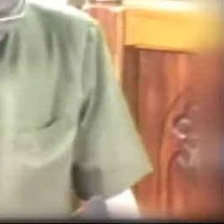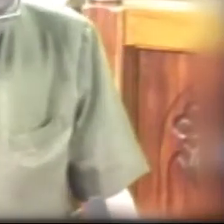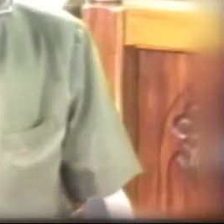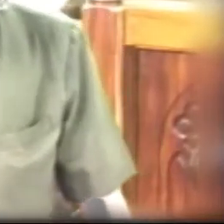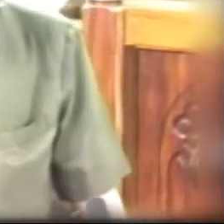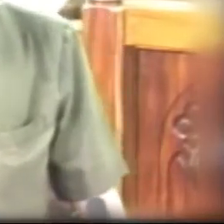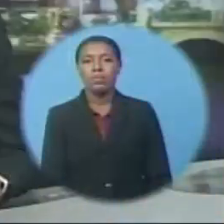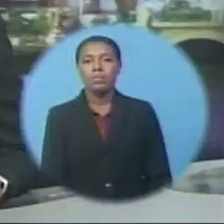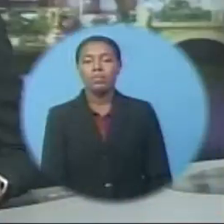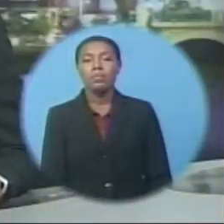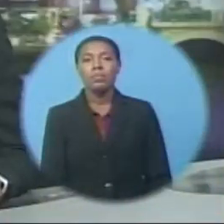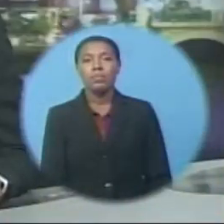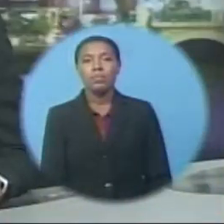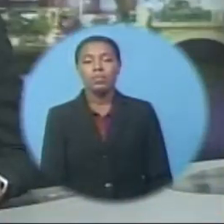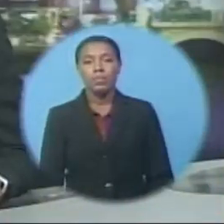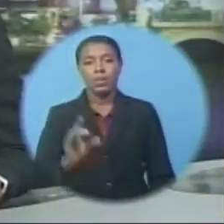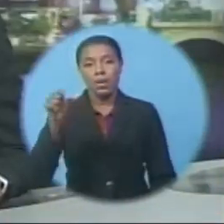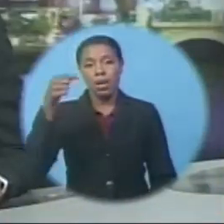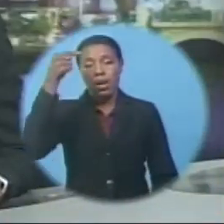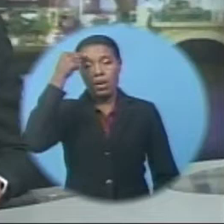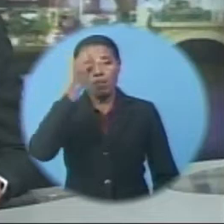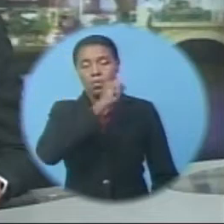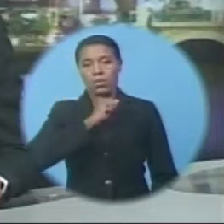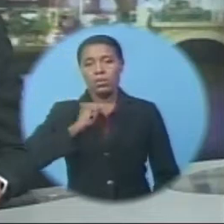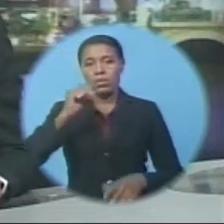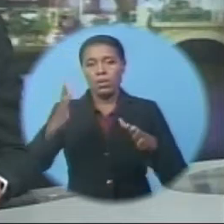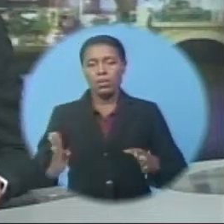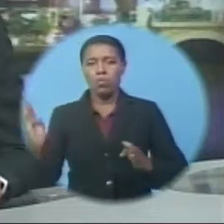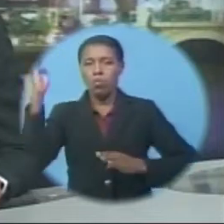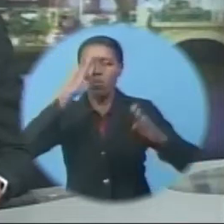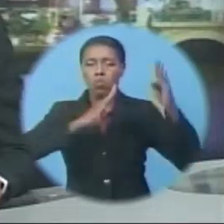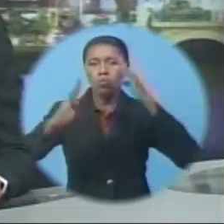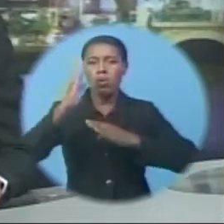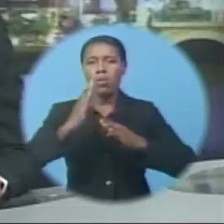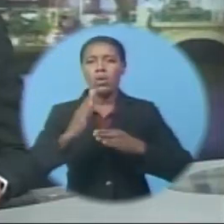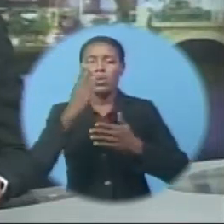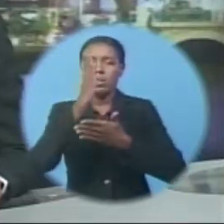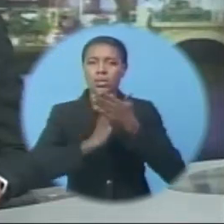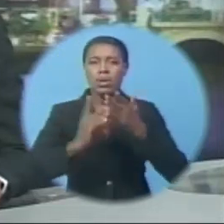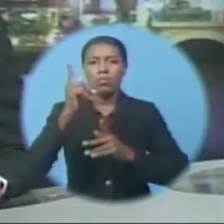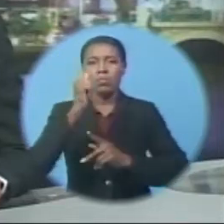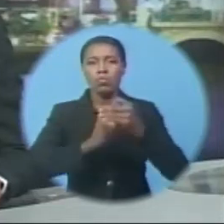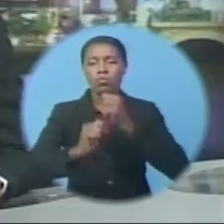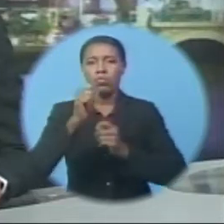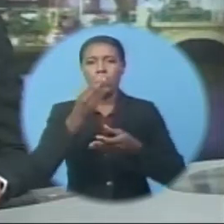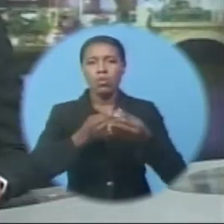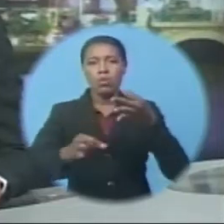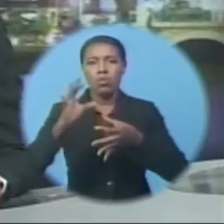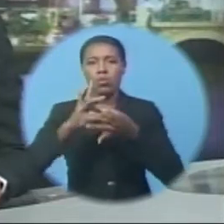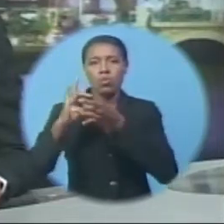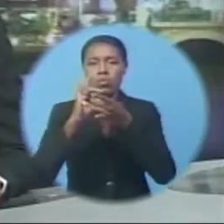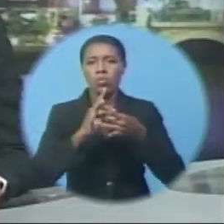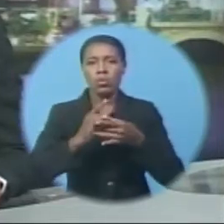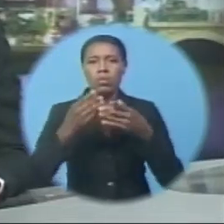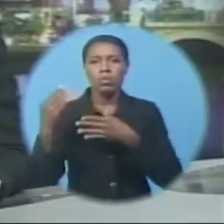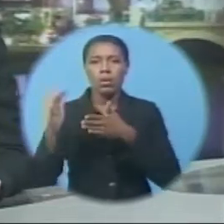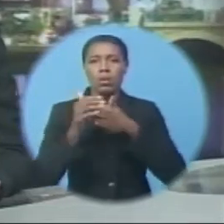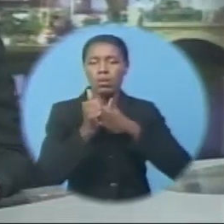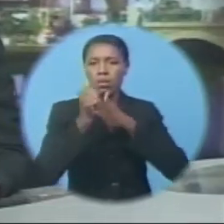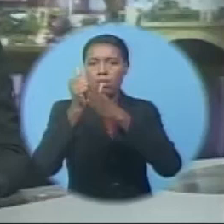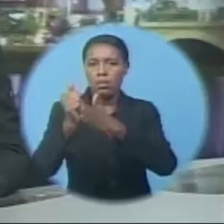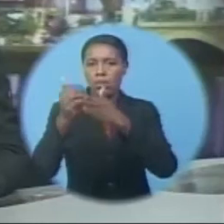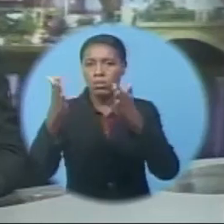deterrent. Meanwhile, a government senator is concerned about the direction some trade unions are going as a result of their